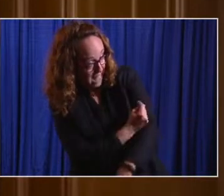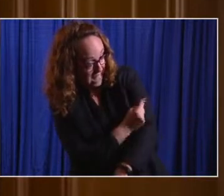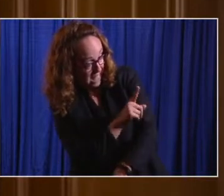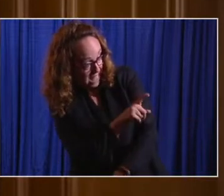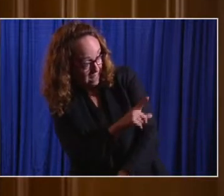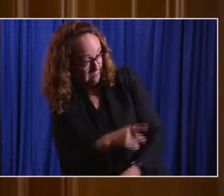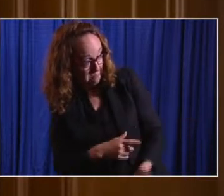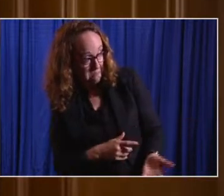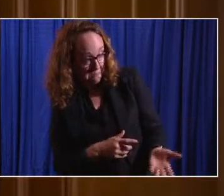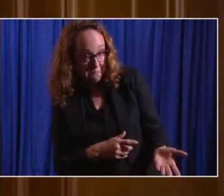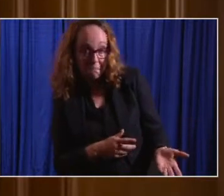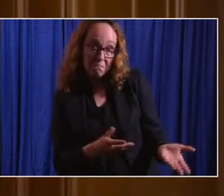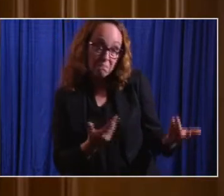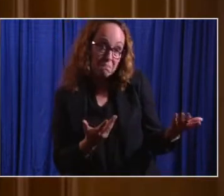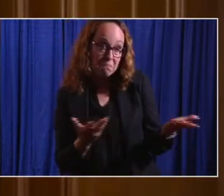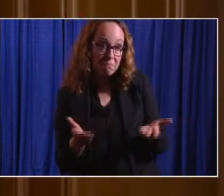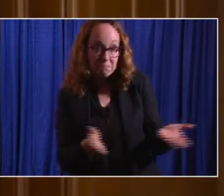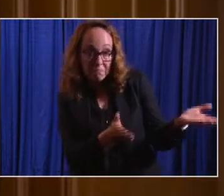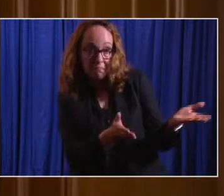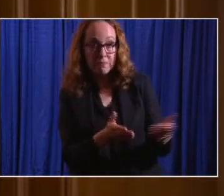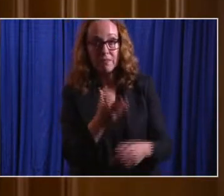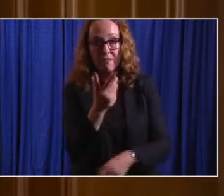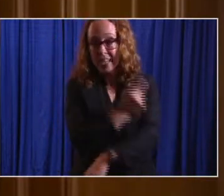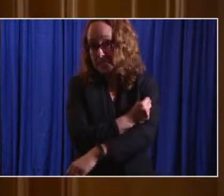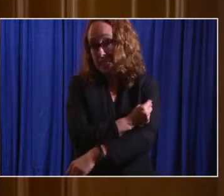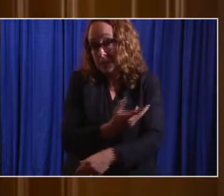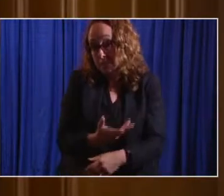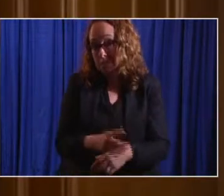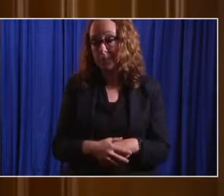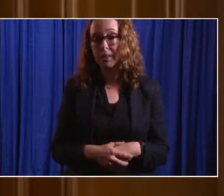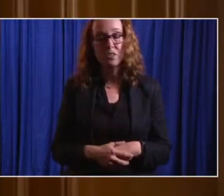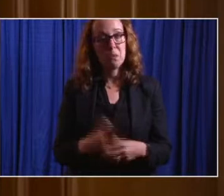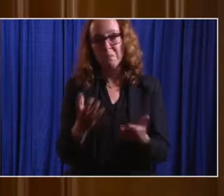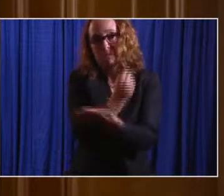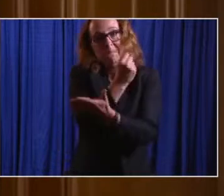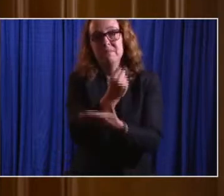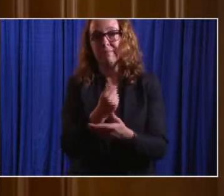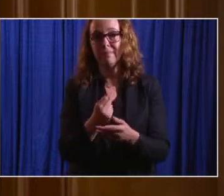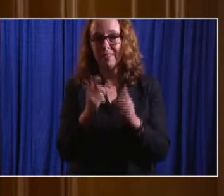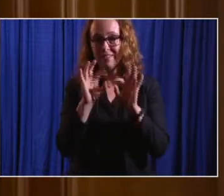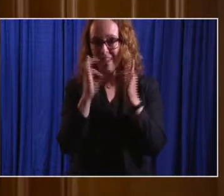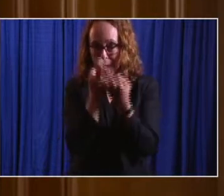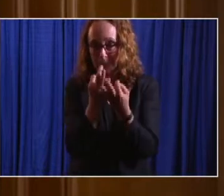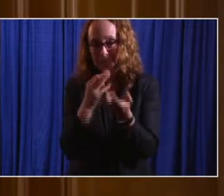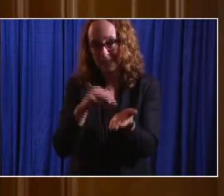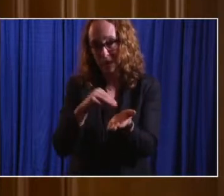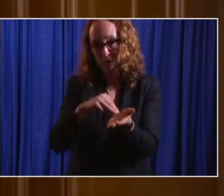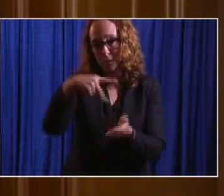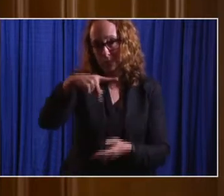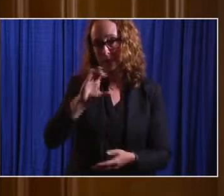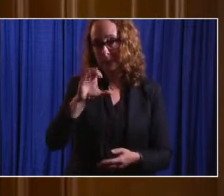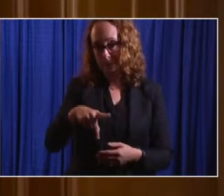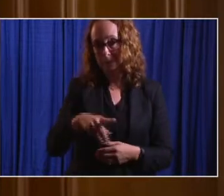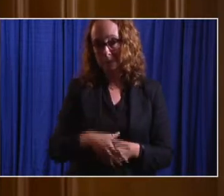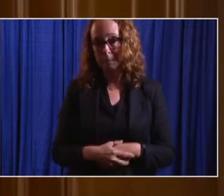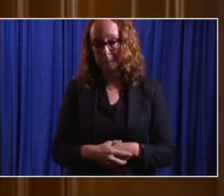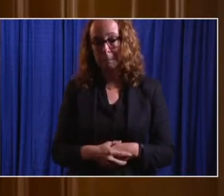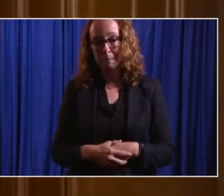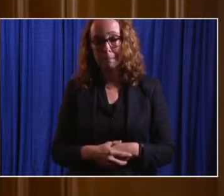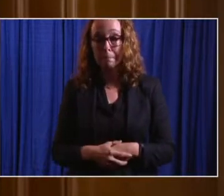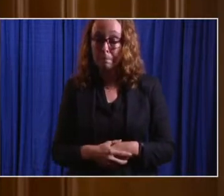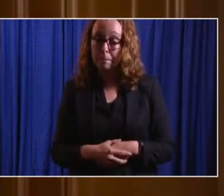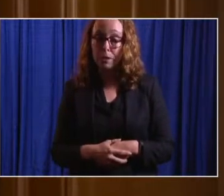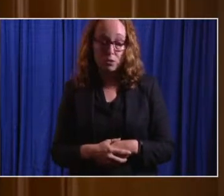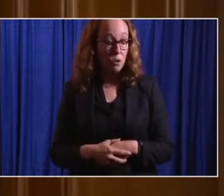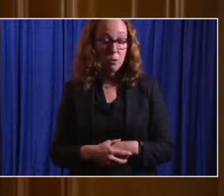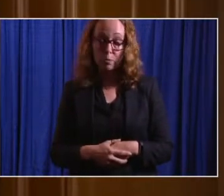think you really should take the vaccine. So that's what's occurring. And I think that people are